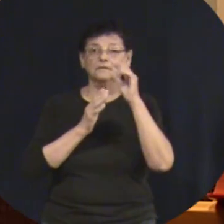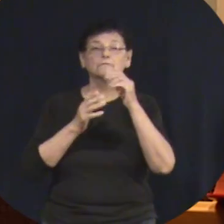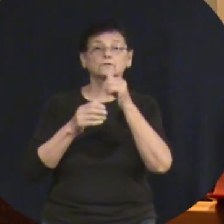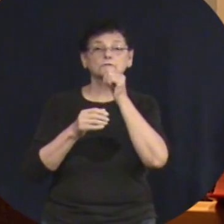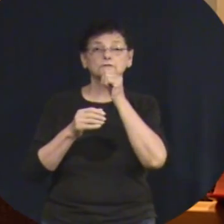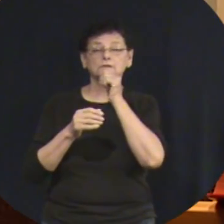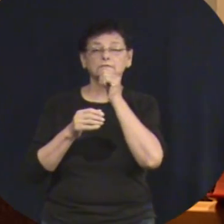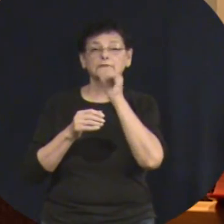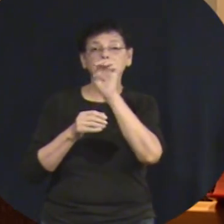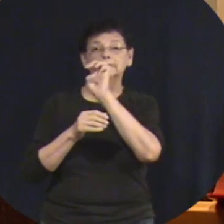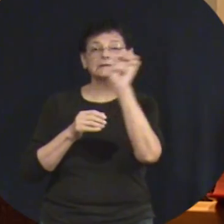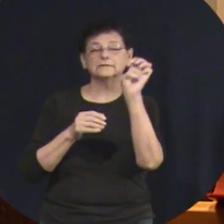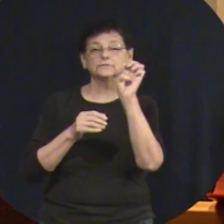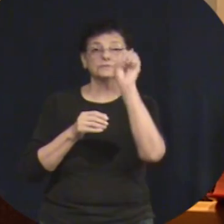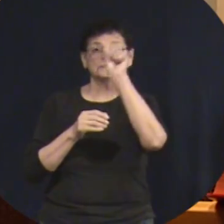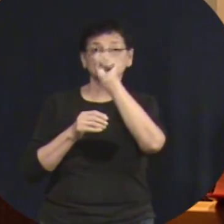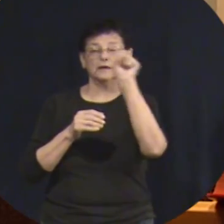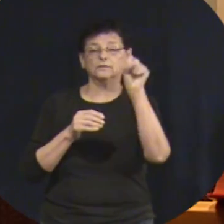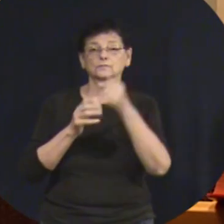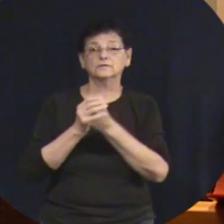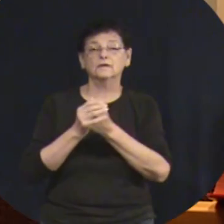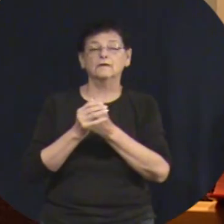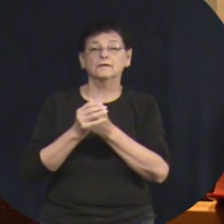those suffering for the Easter sacraments,